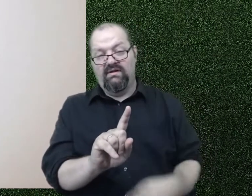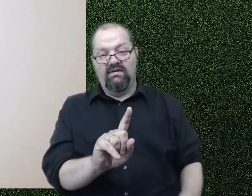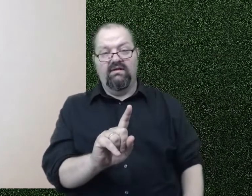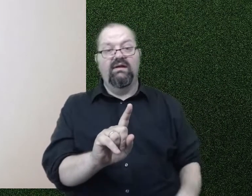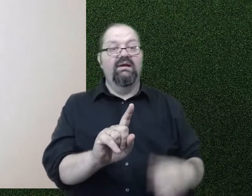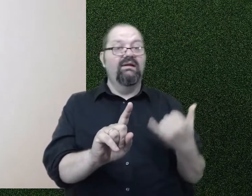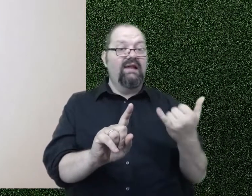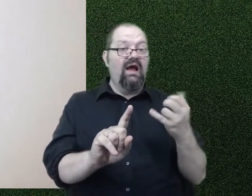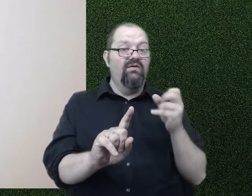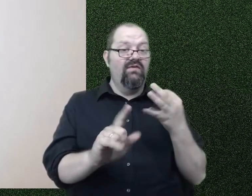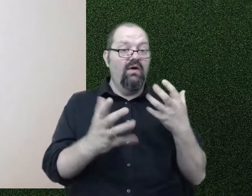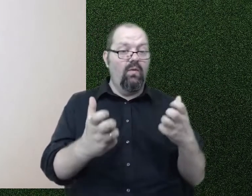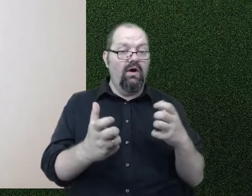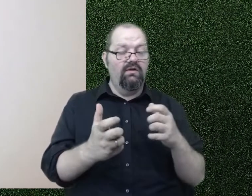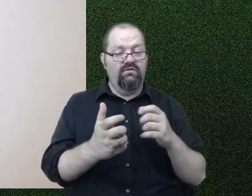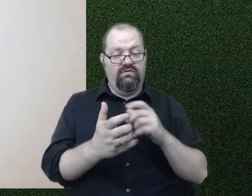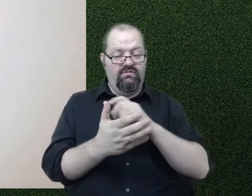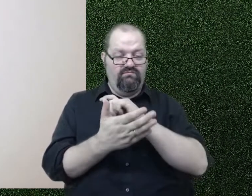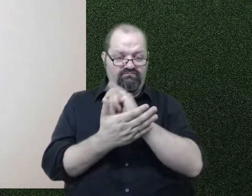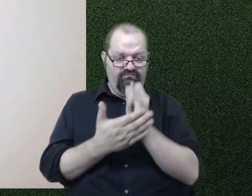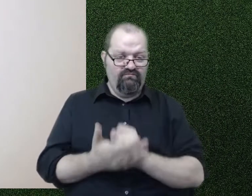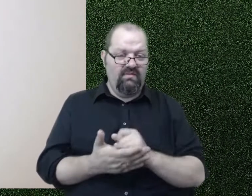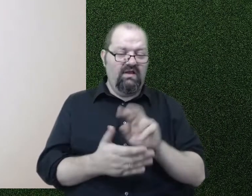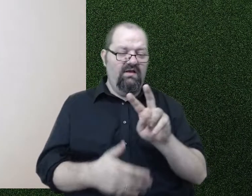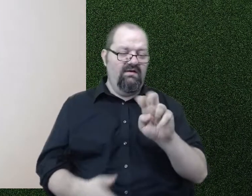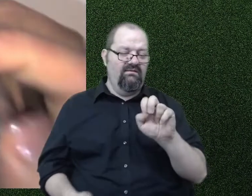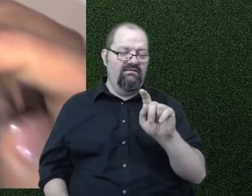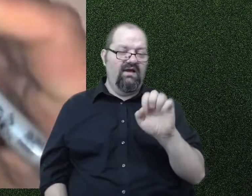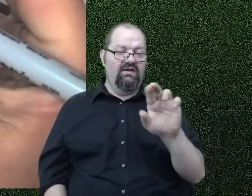vector that ends at that point,